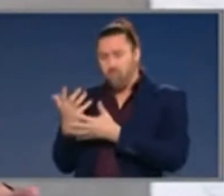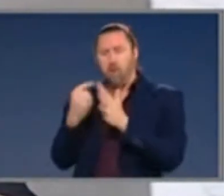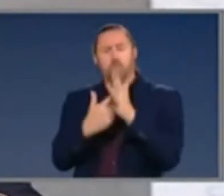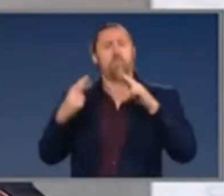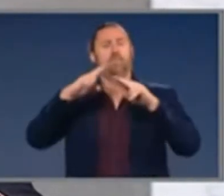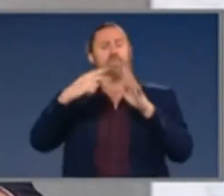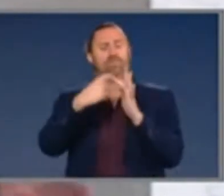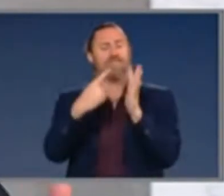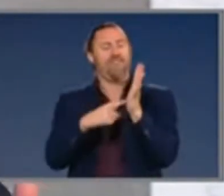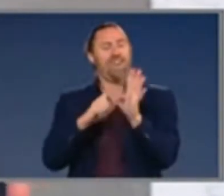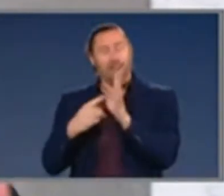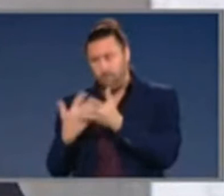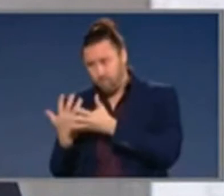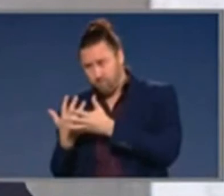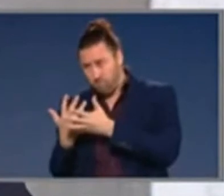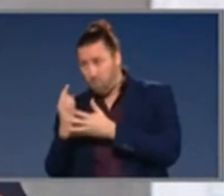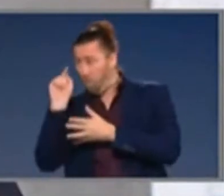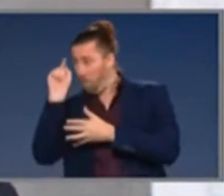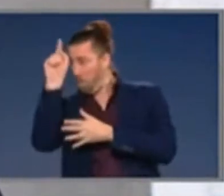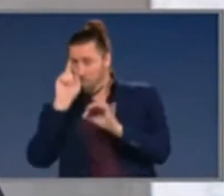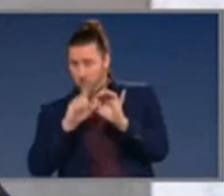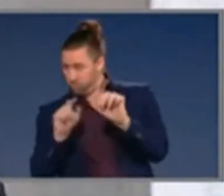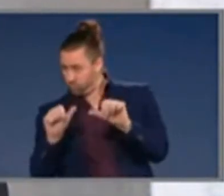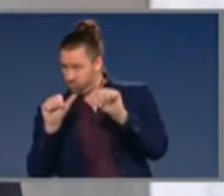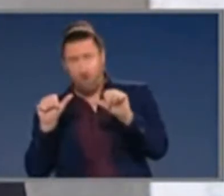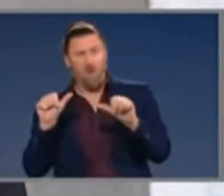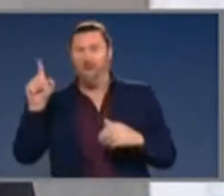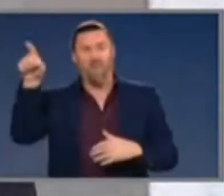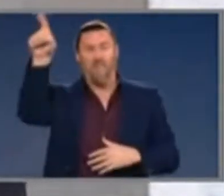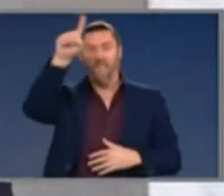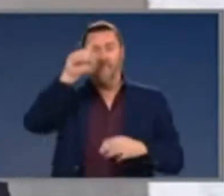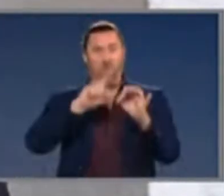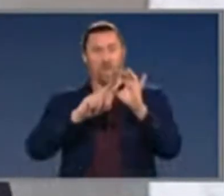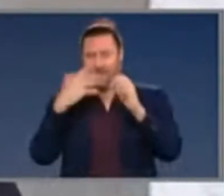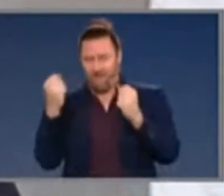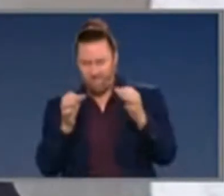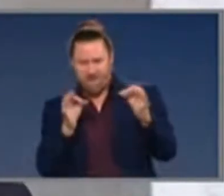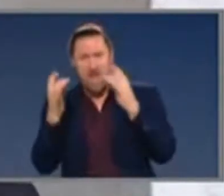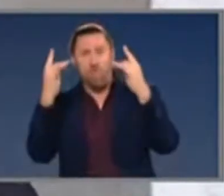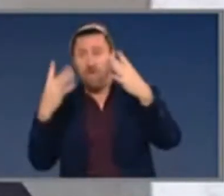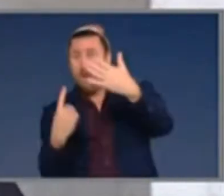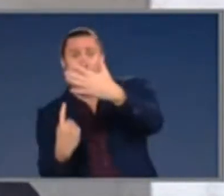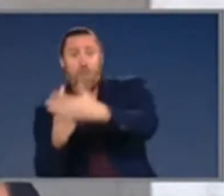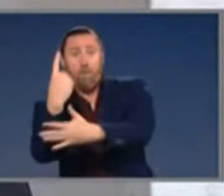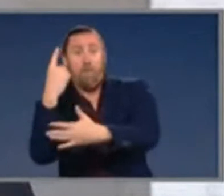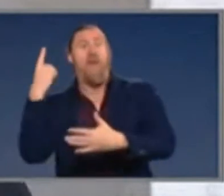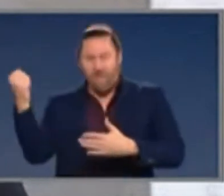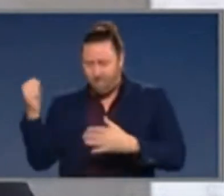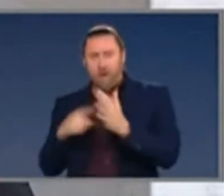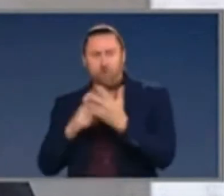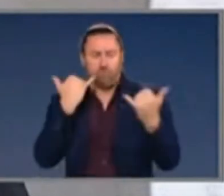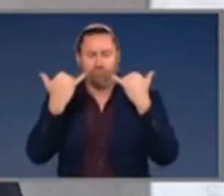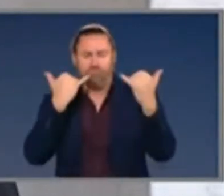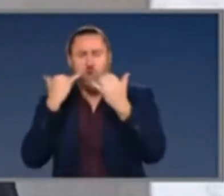Kelly, about the response to that situation and the readiness of their tracing capabilities in Queensland. So I